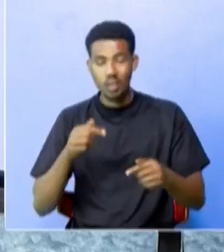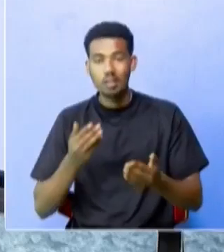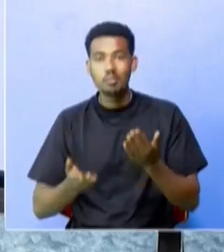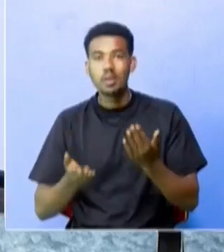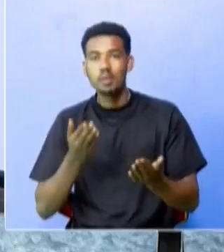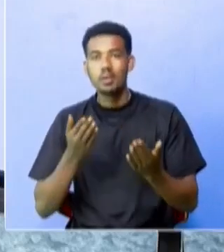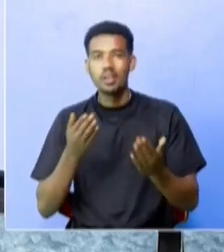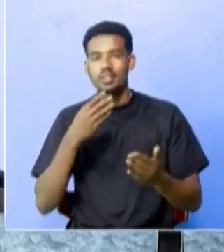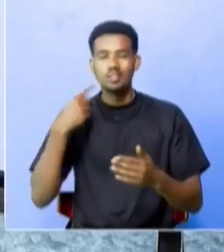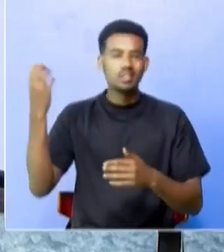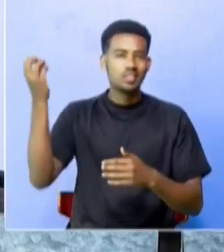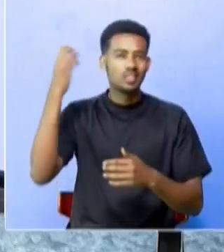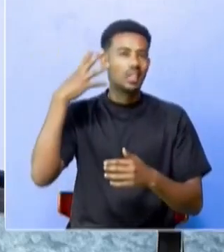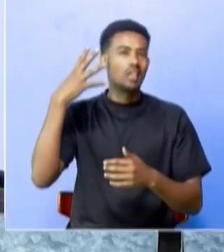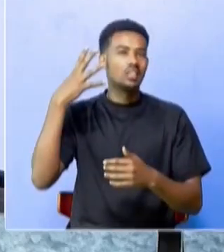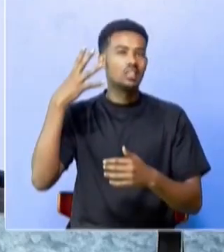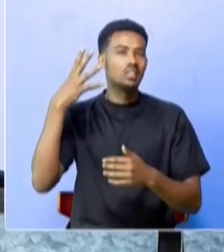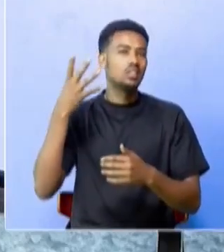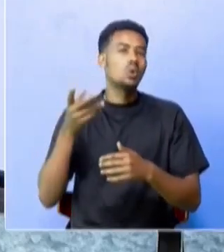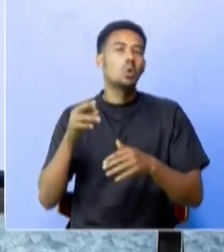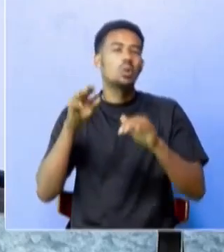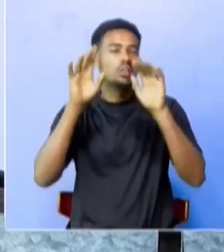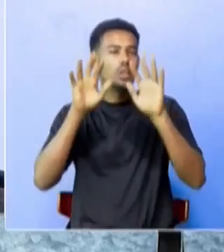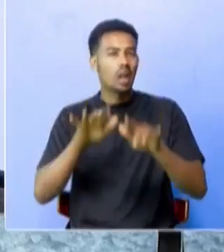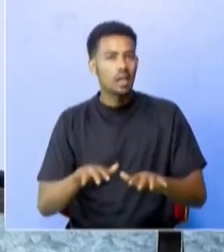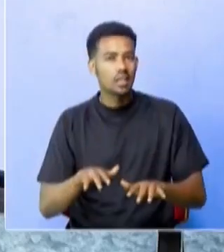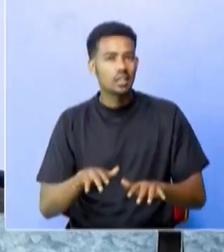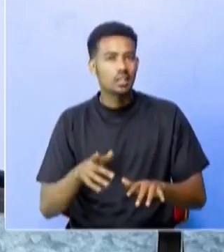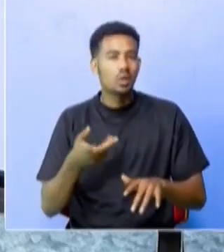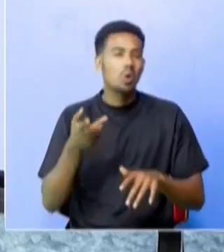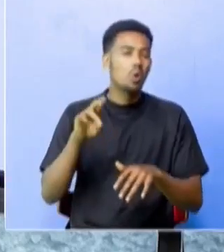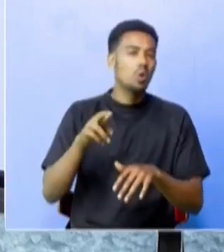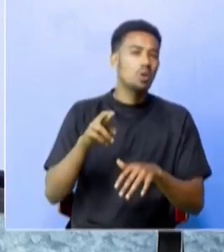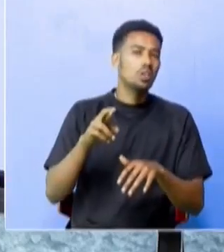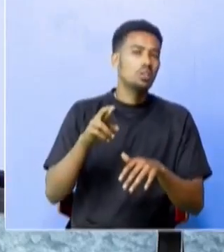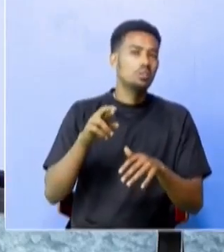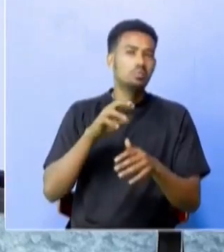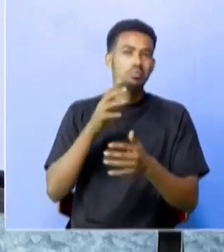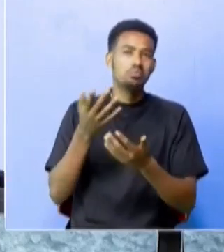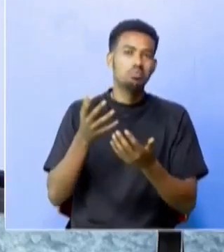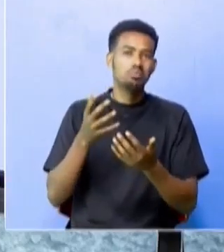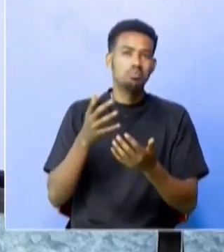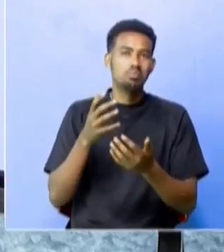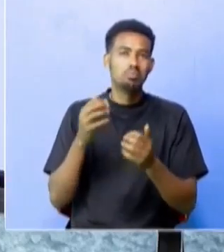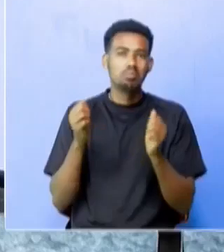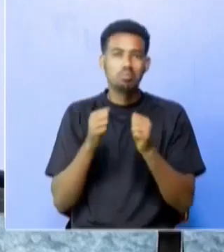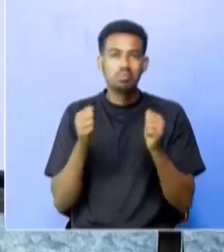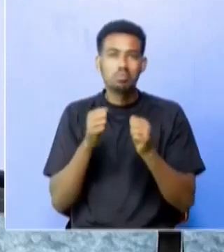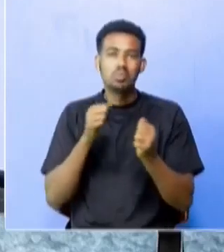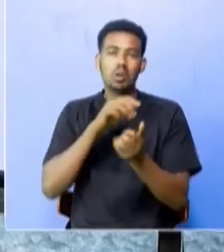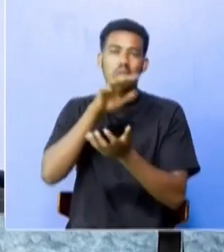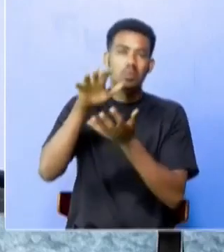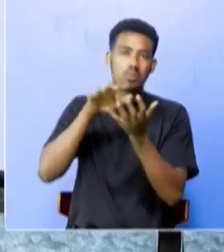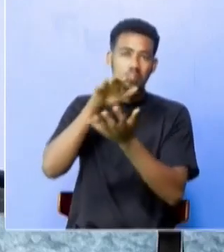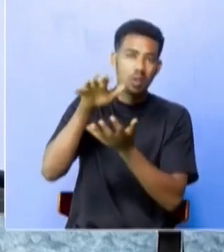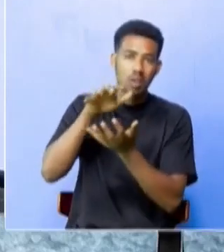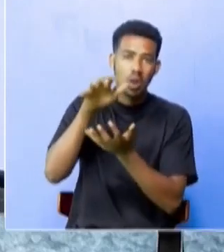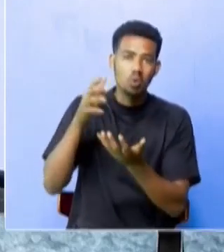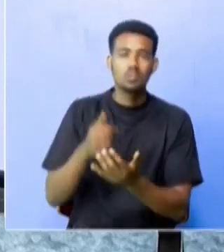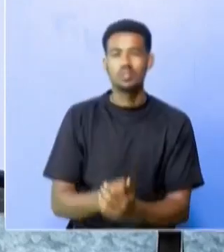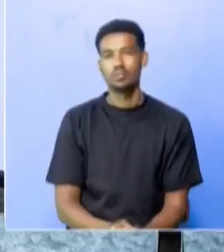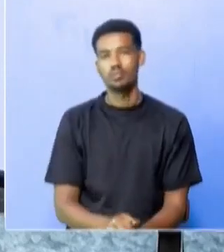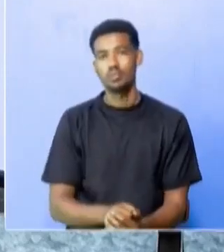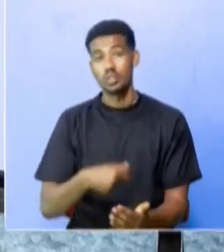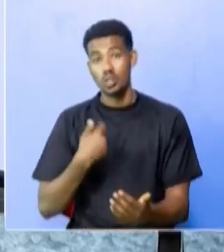sunny, it might rainy, and also it might foggy and cloudy. These are the words. So we can use